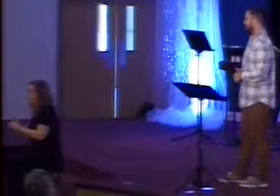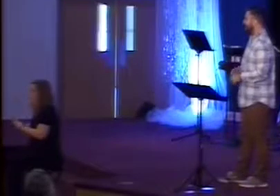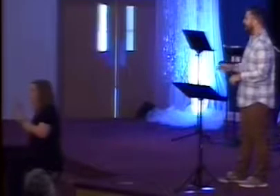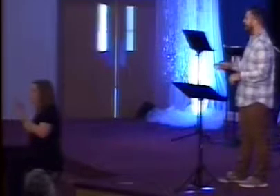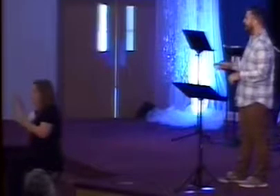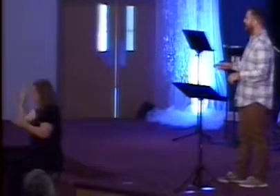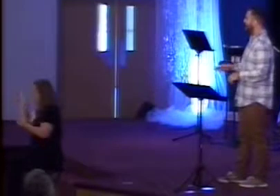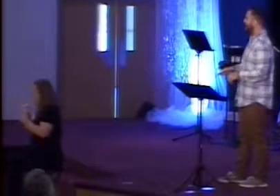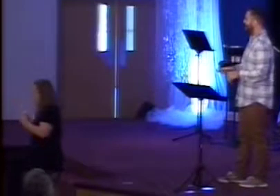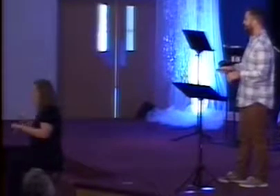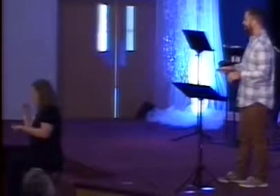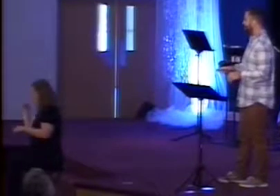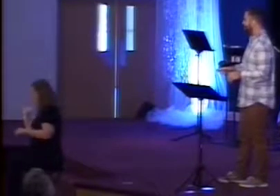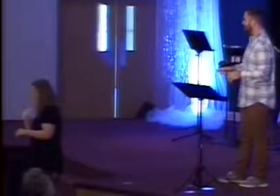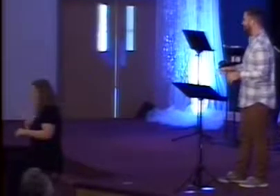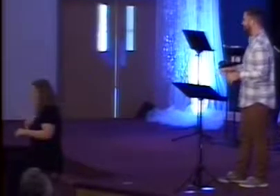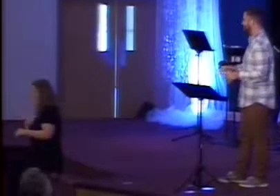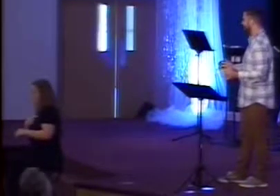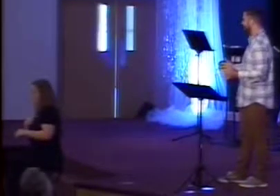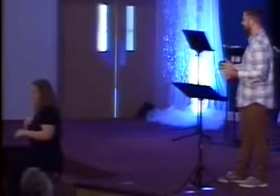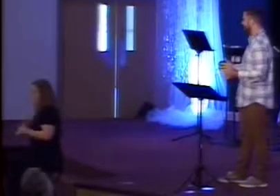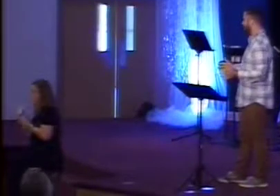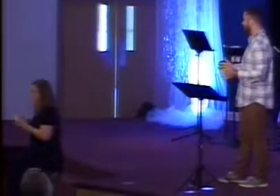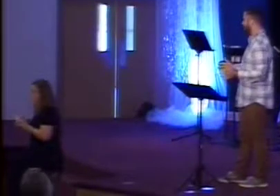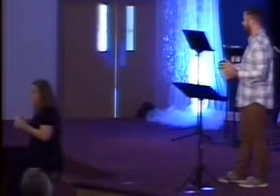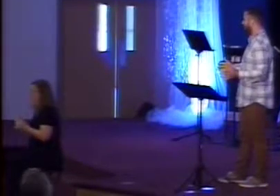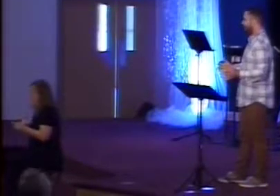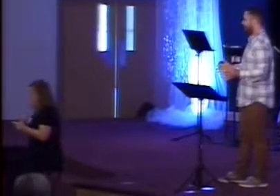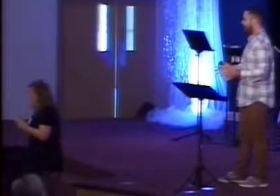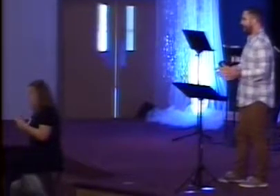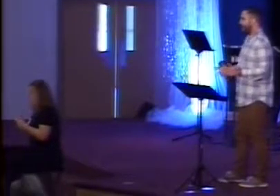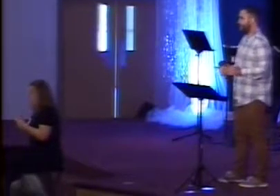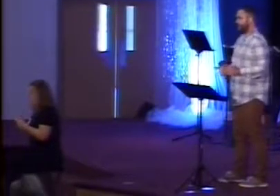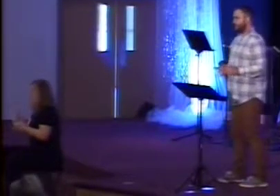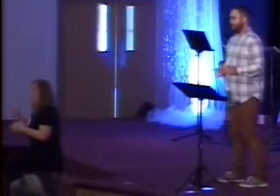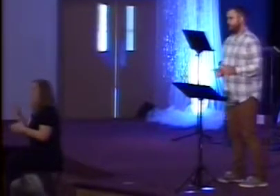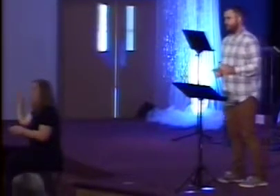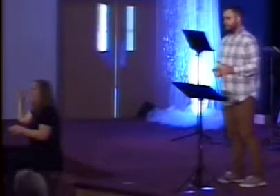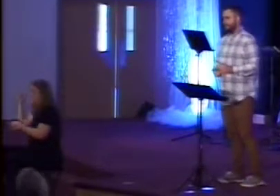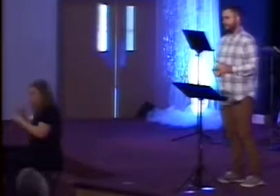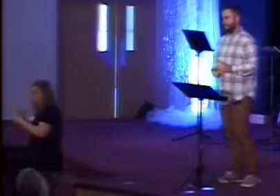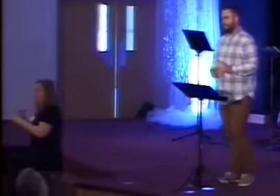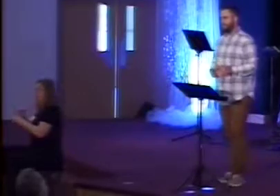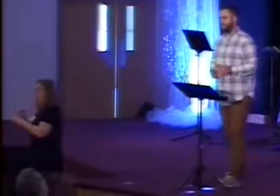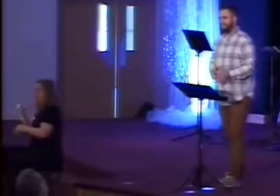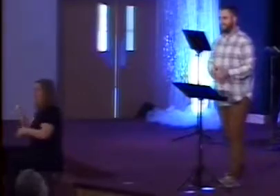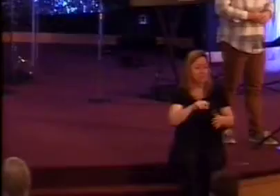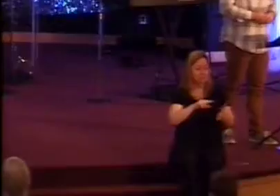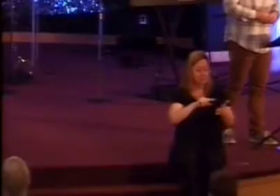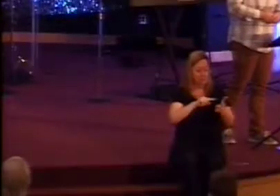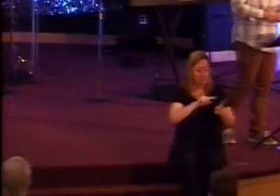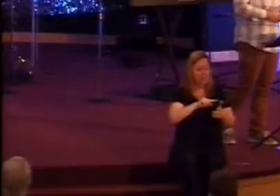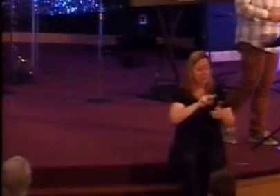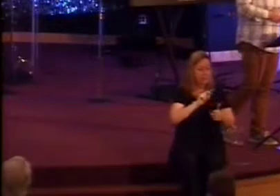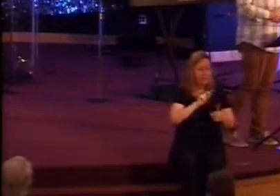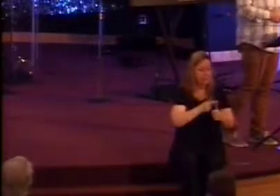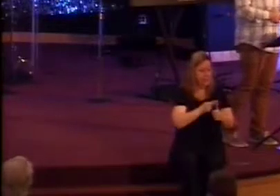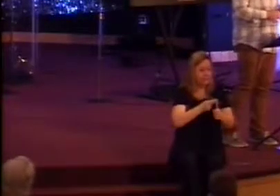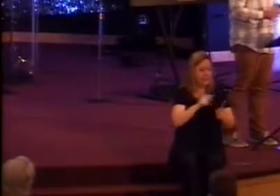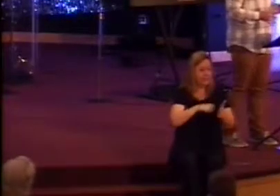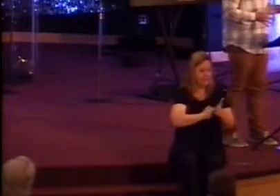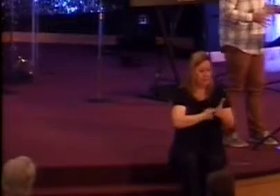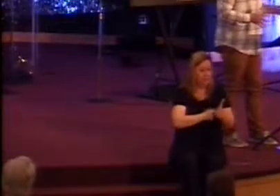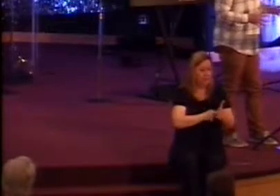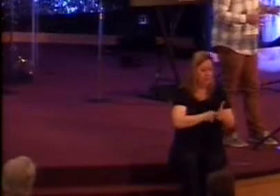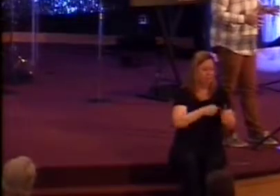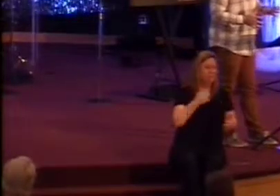us. And today, the next key in the series is faith. And I don't know about you, but when it comes to keys, I am not really